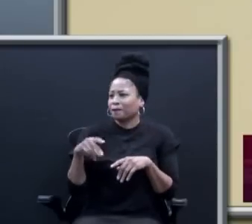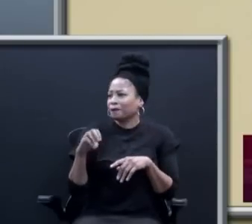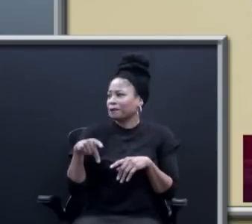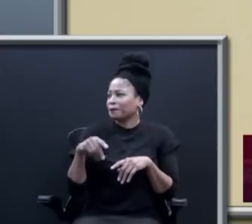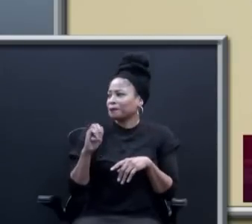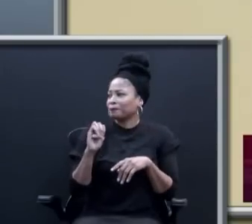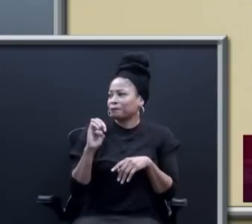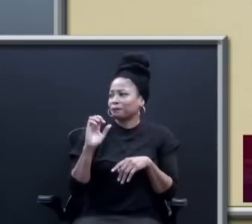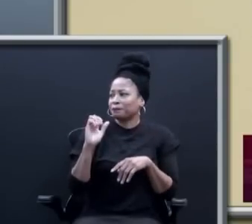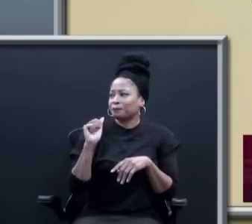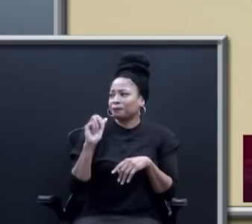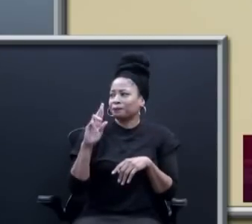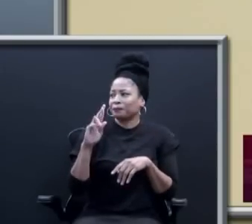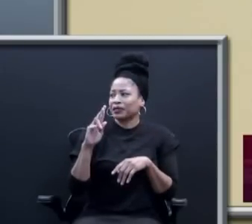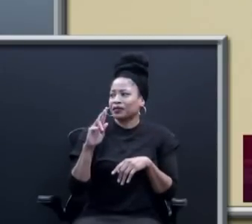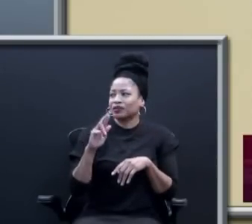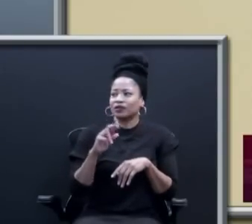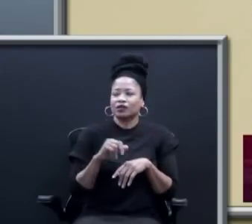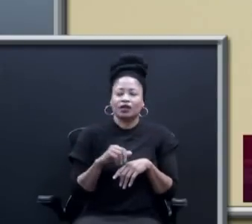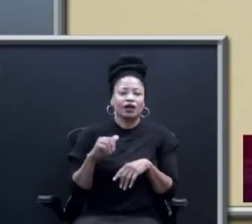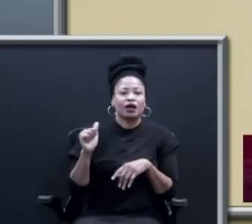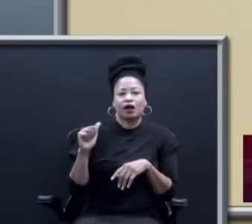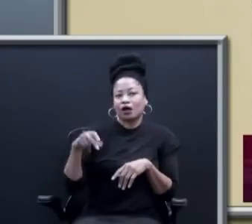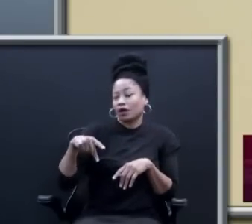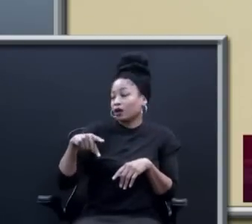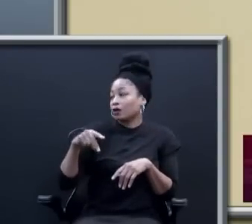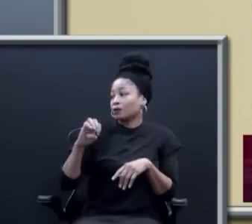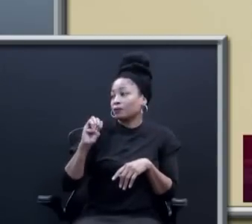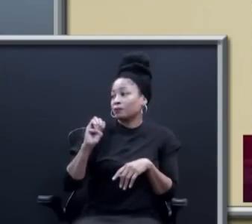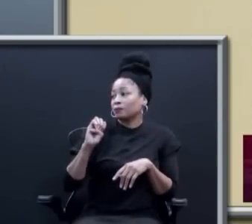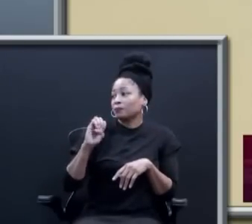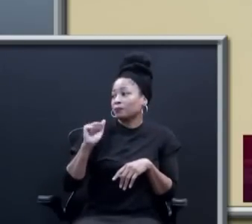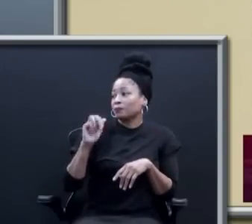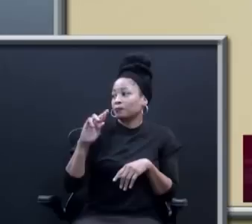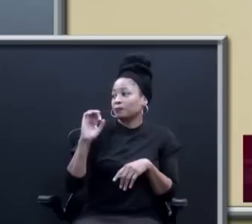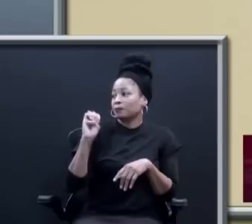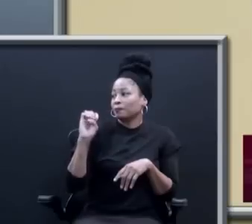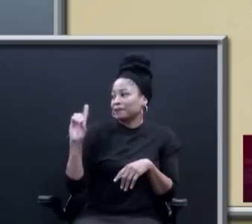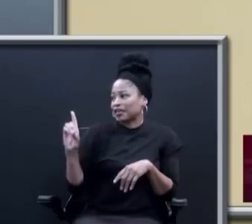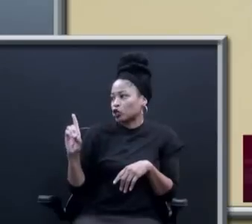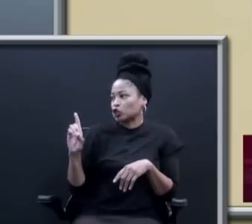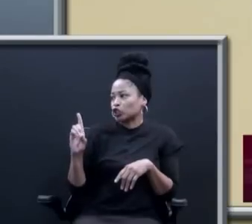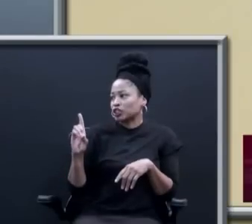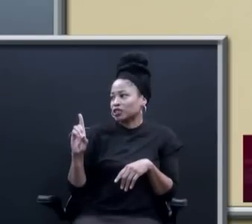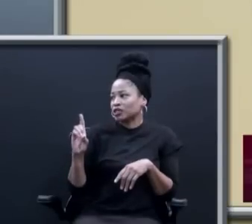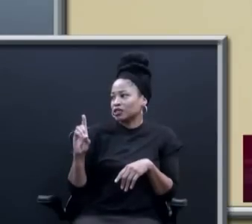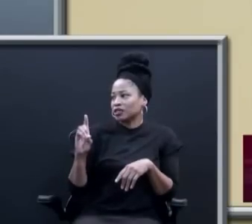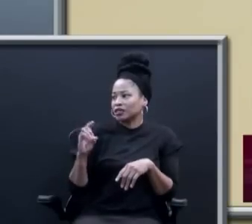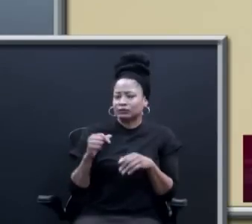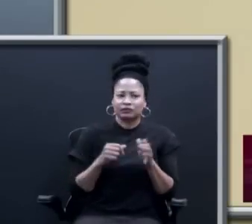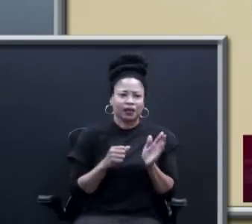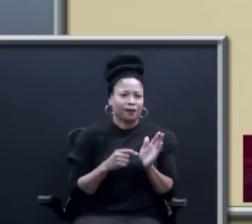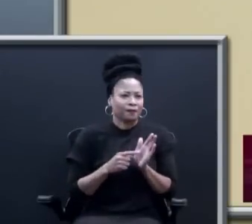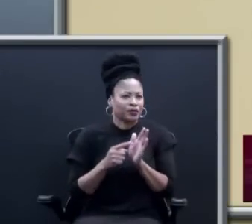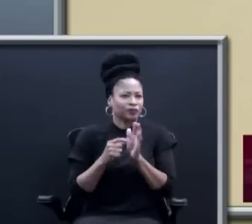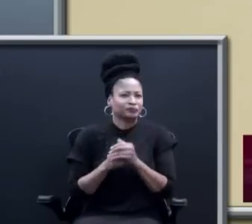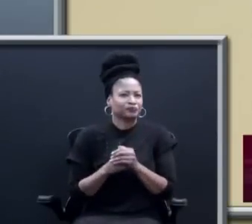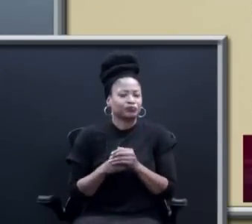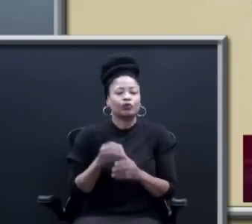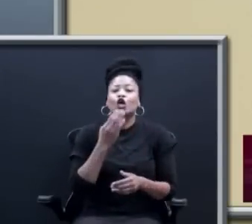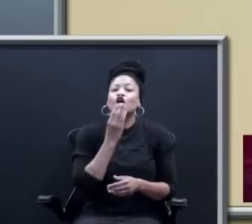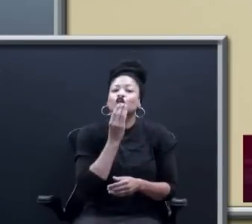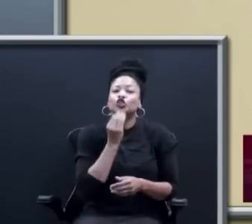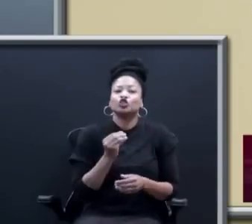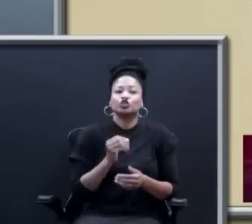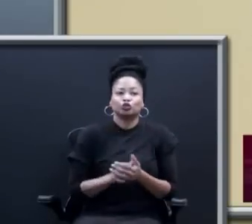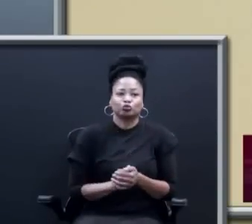to speak with other tongues. Go ahead. As the Spirit gave them utterance. Uh-huh. And there were dwelling at Jerusalem Jews, devout